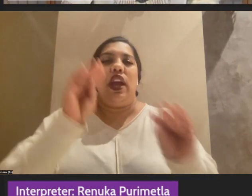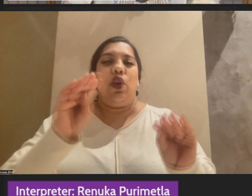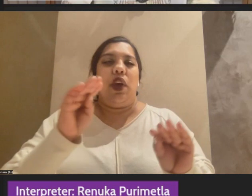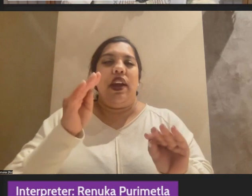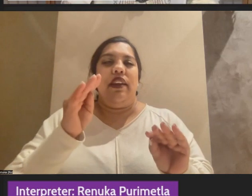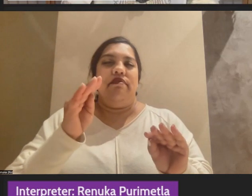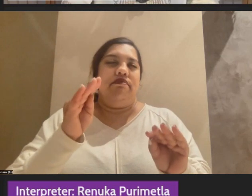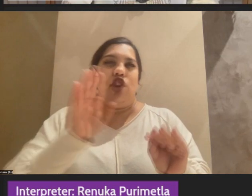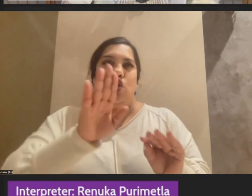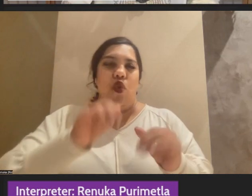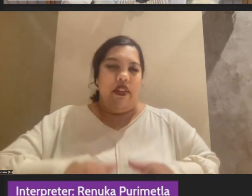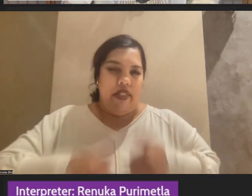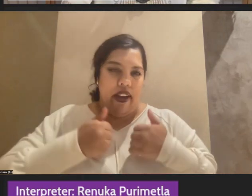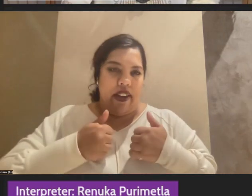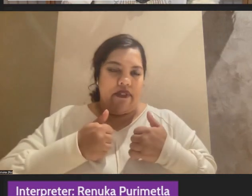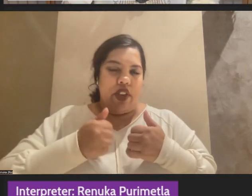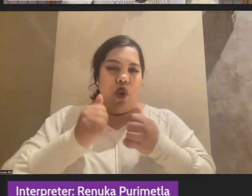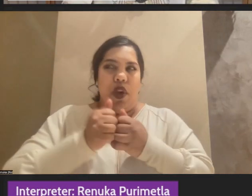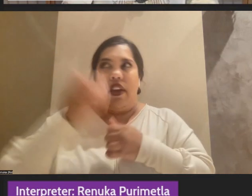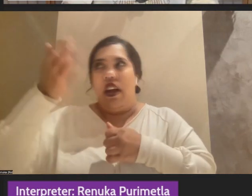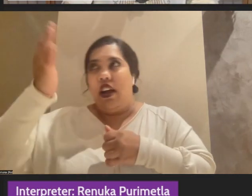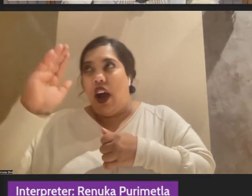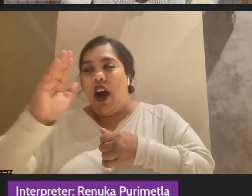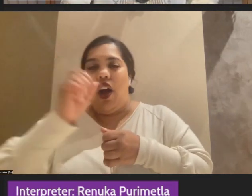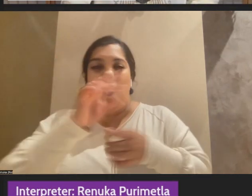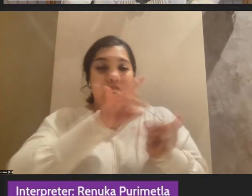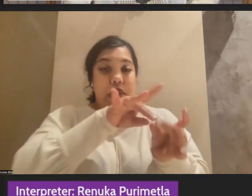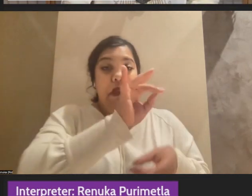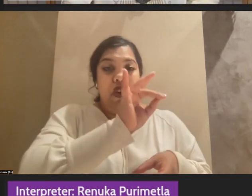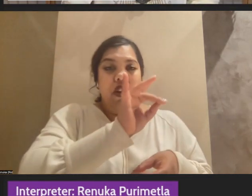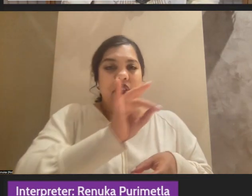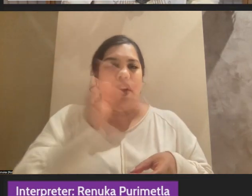And what might be a reason that some people would do this?